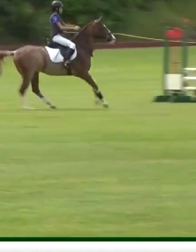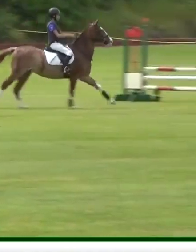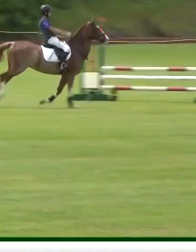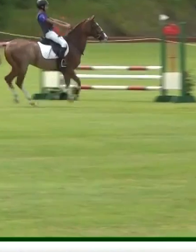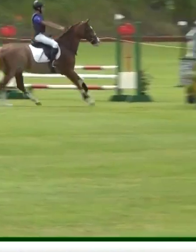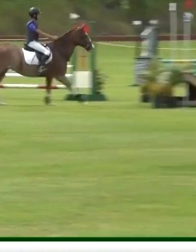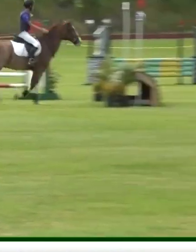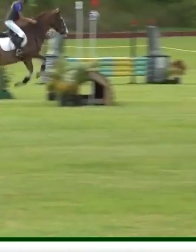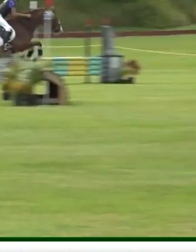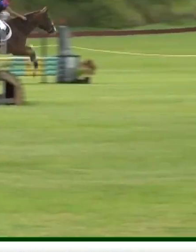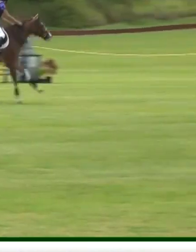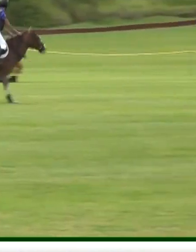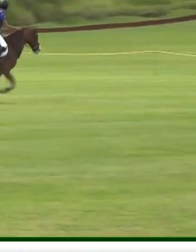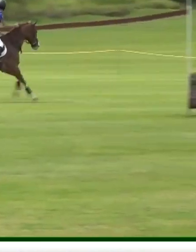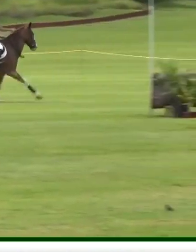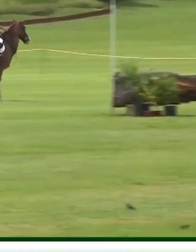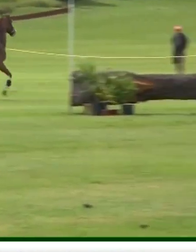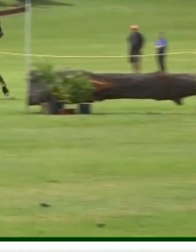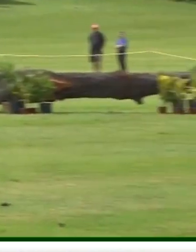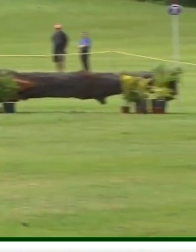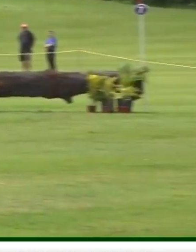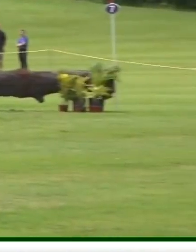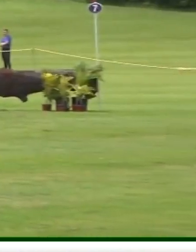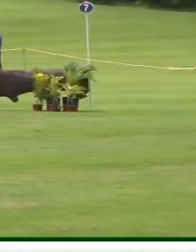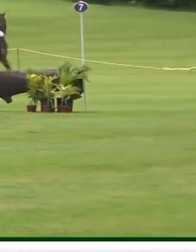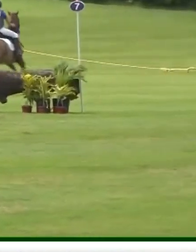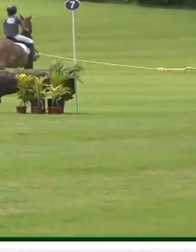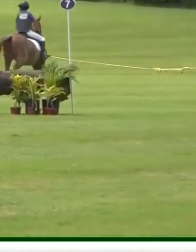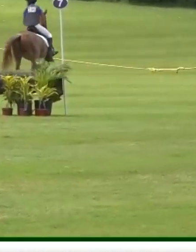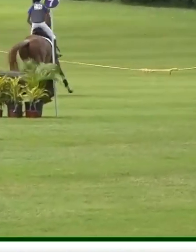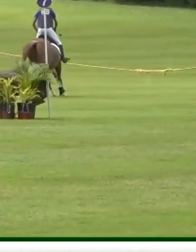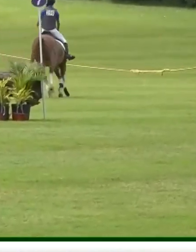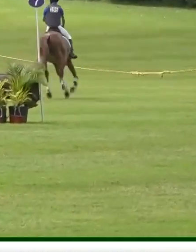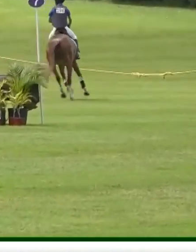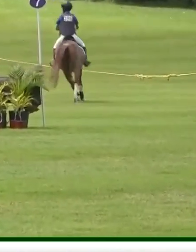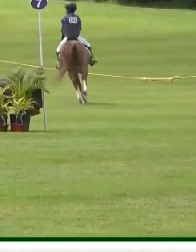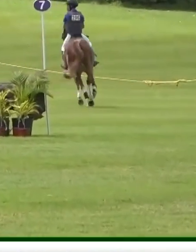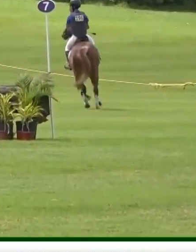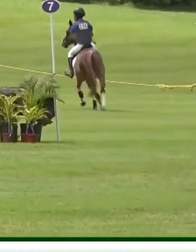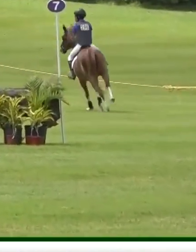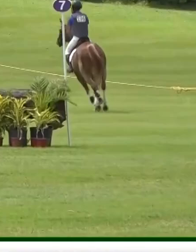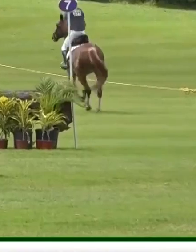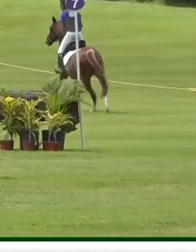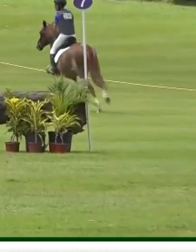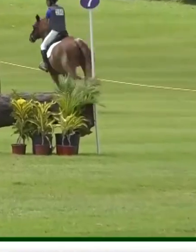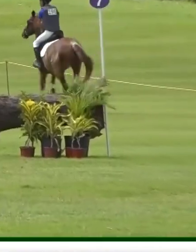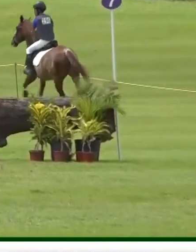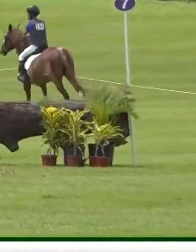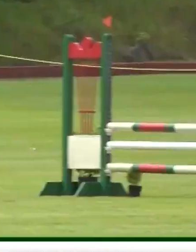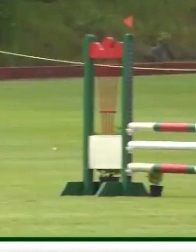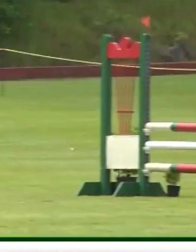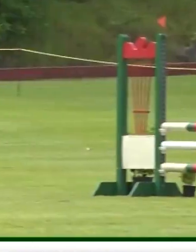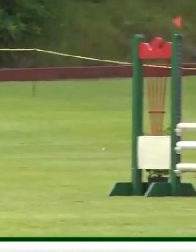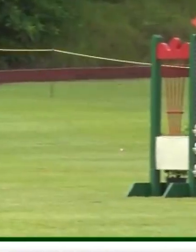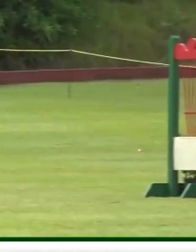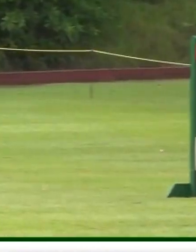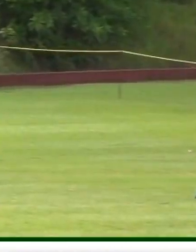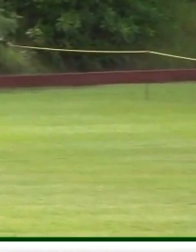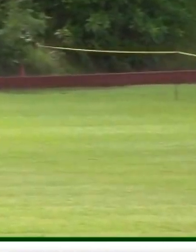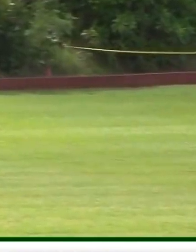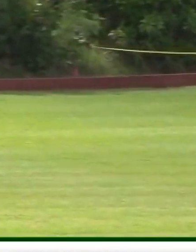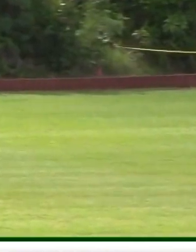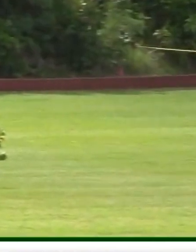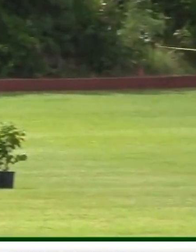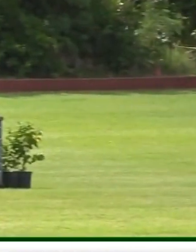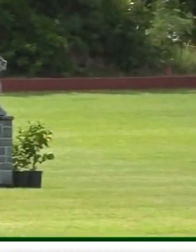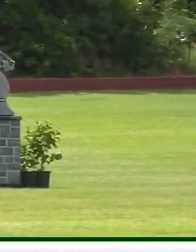outshine two far more accomplished equestrian pairs in Naya Hines on Lipstick, who finished third with 42.2 penalties,